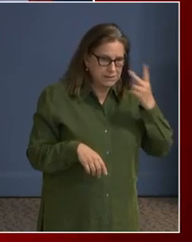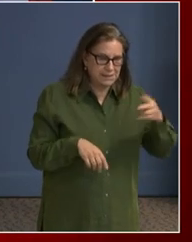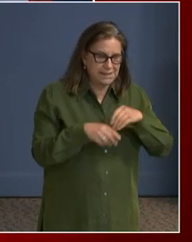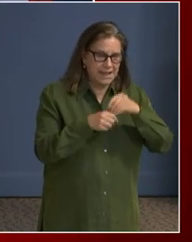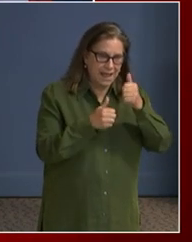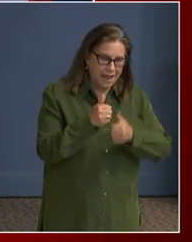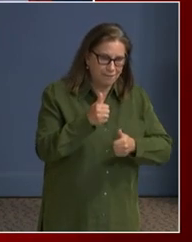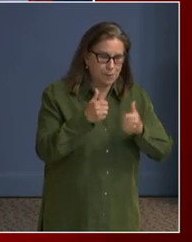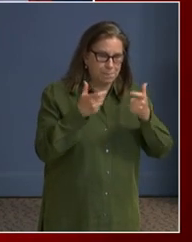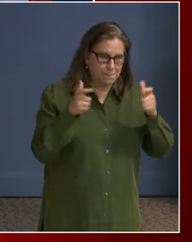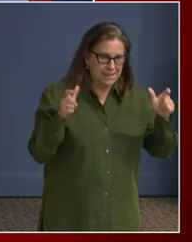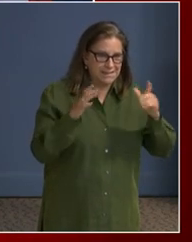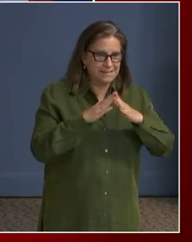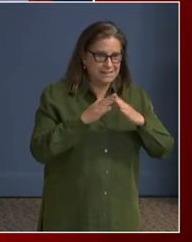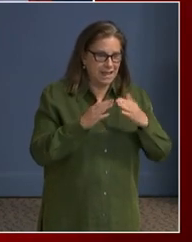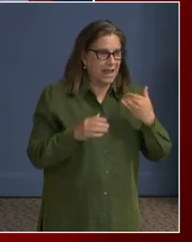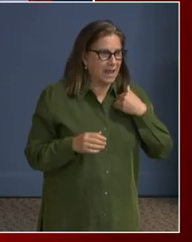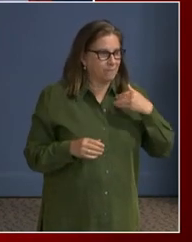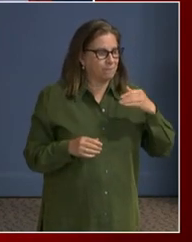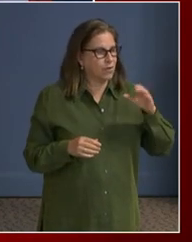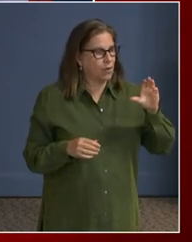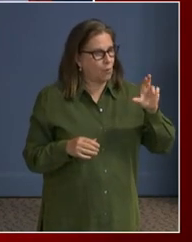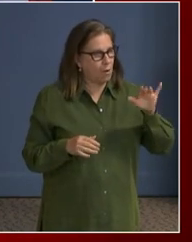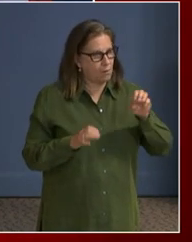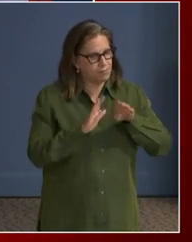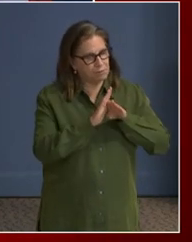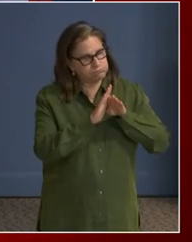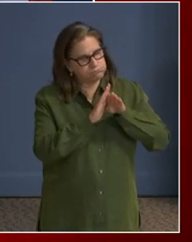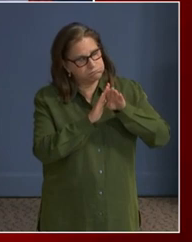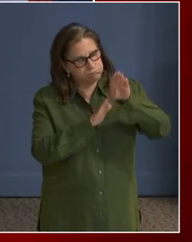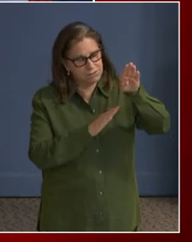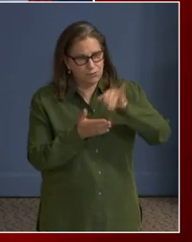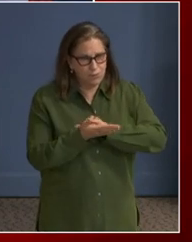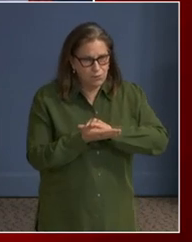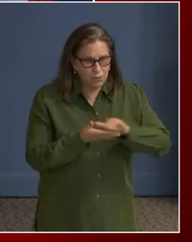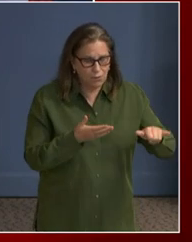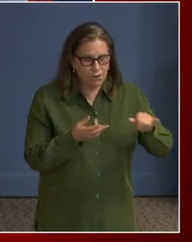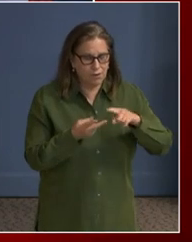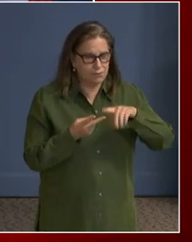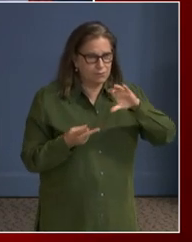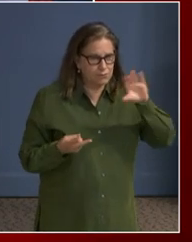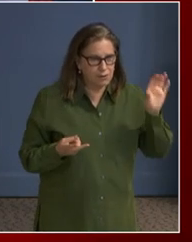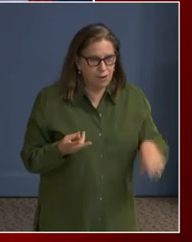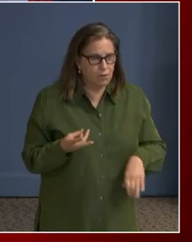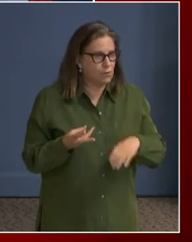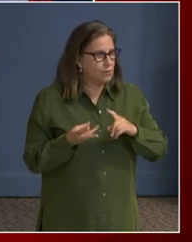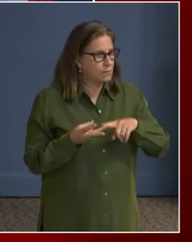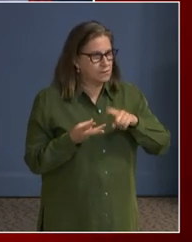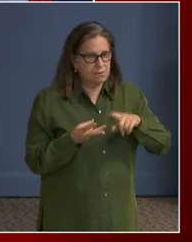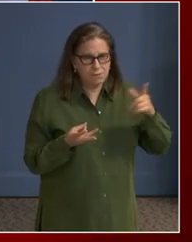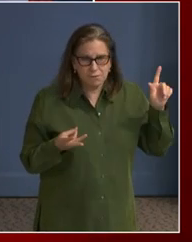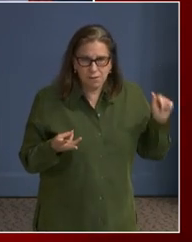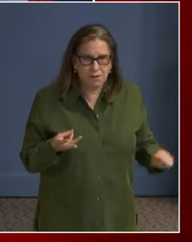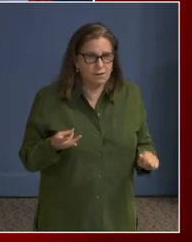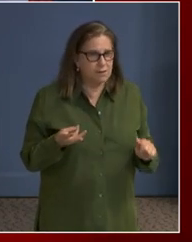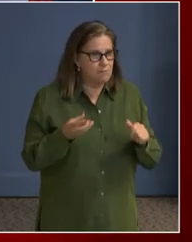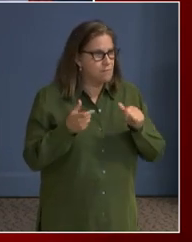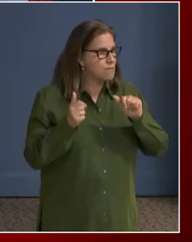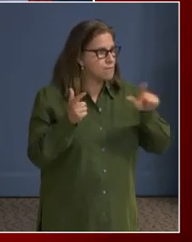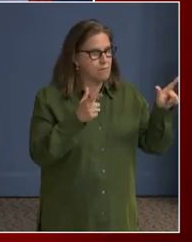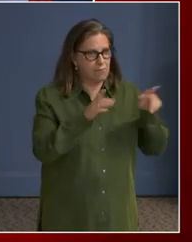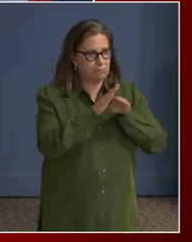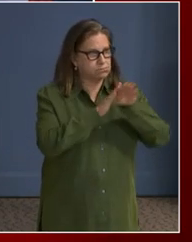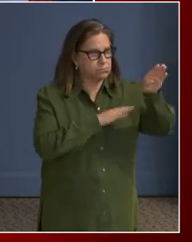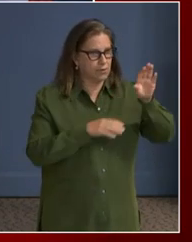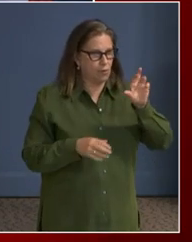New York. I think Chicago's having some difficulty, Philly and Baltimore as well. So yeah, we have to be concerned about gun